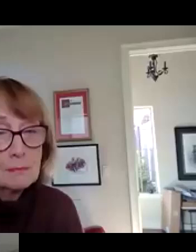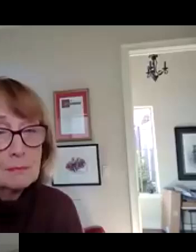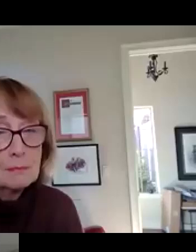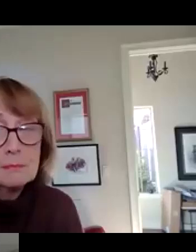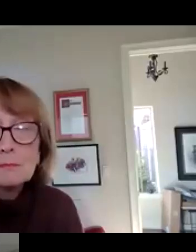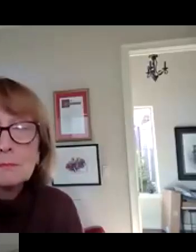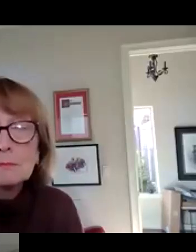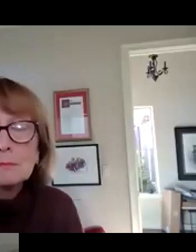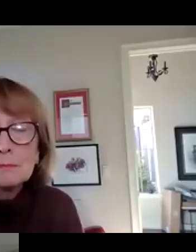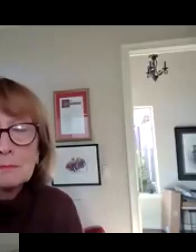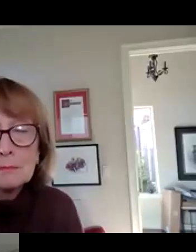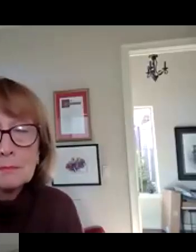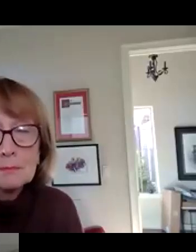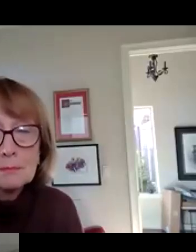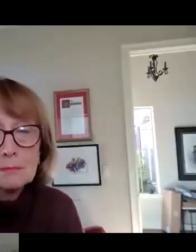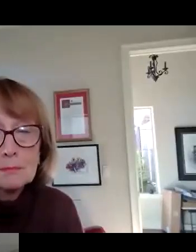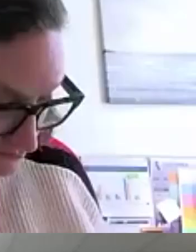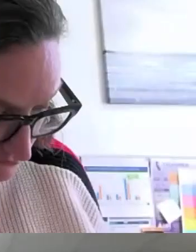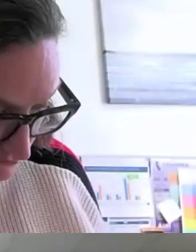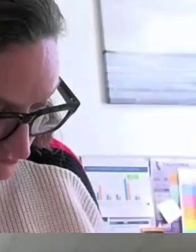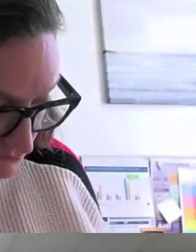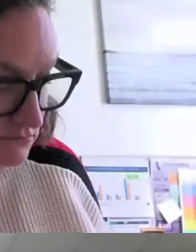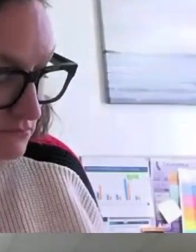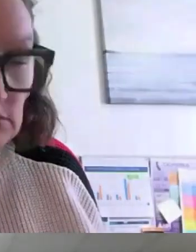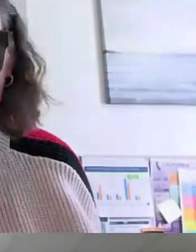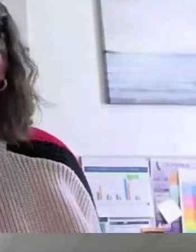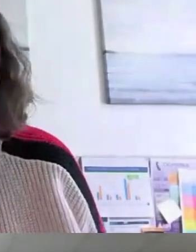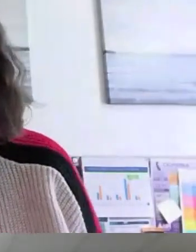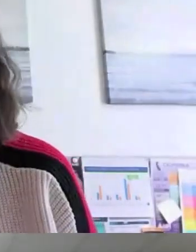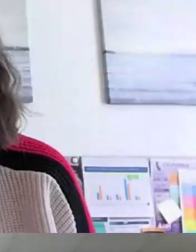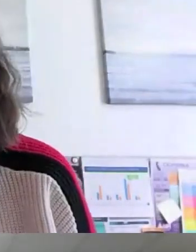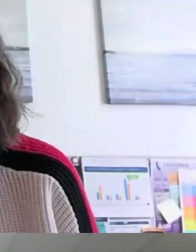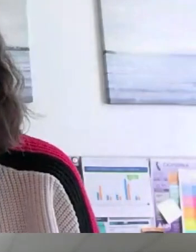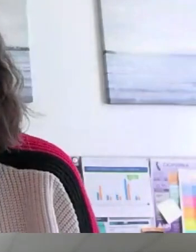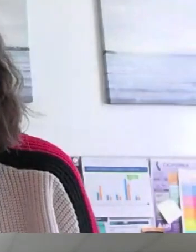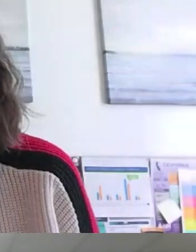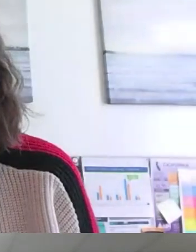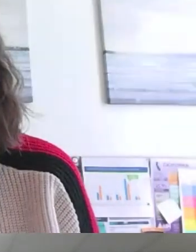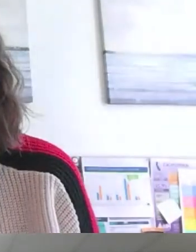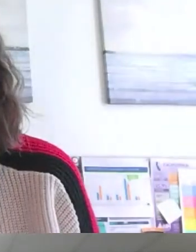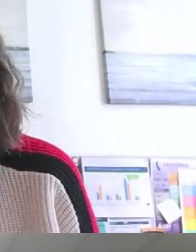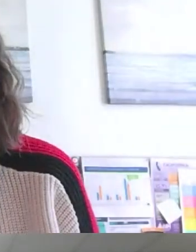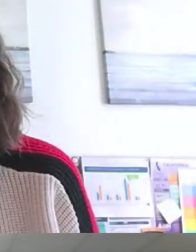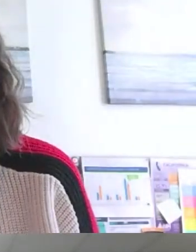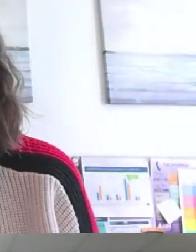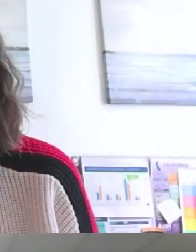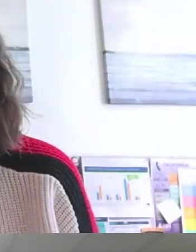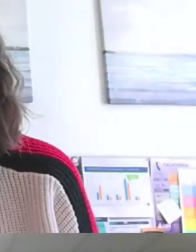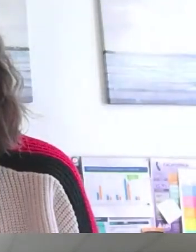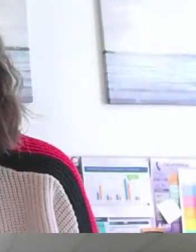on caring for folks with some form of dementia in a purpose-built community. But the other piece that we